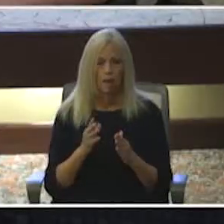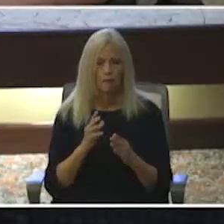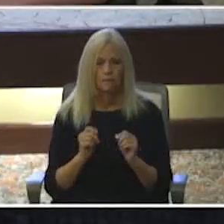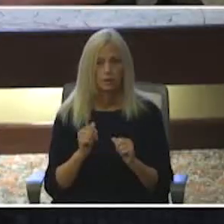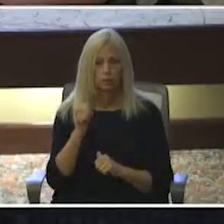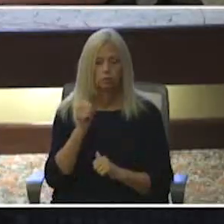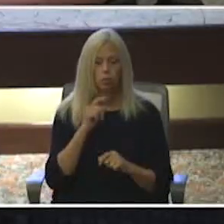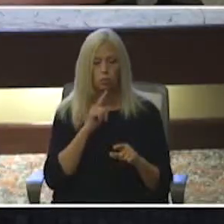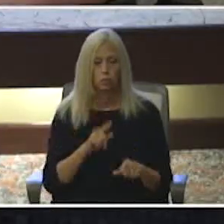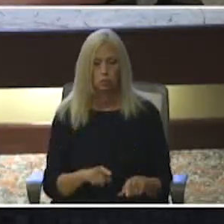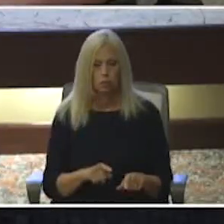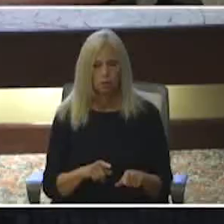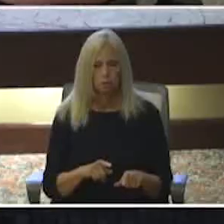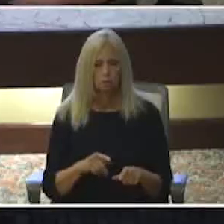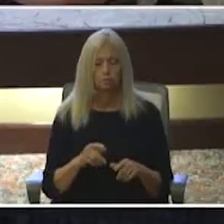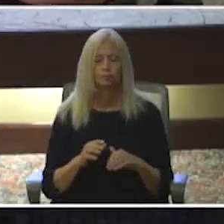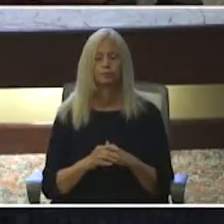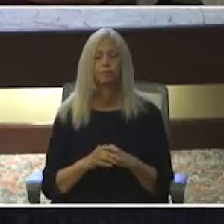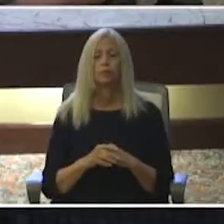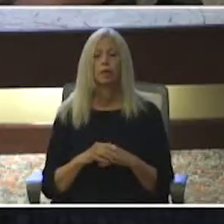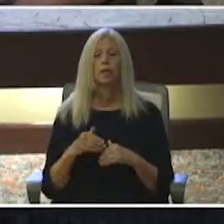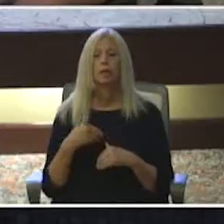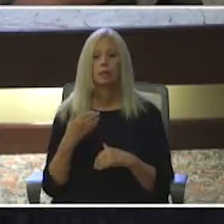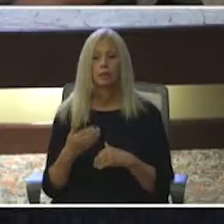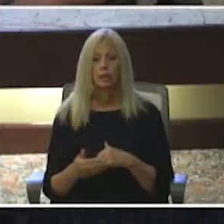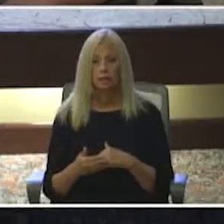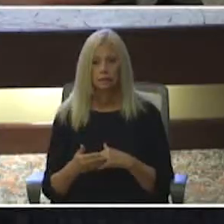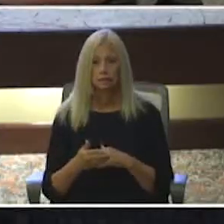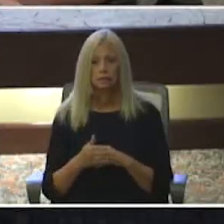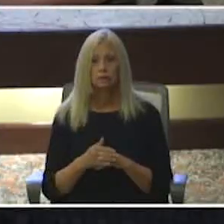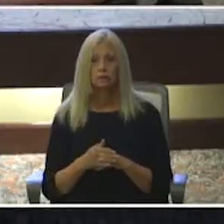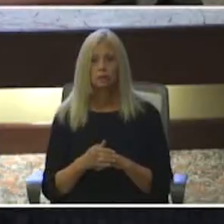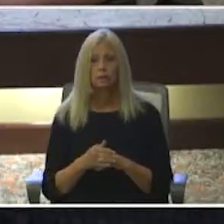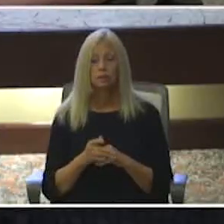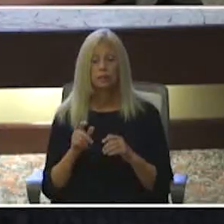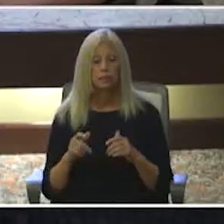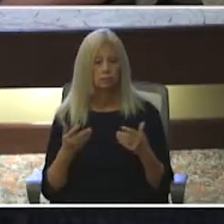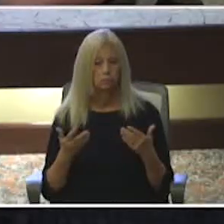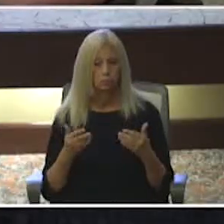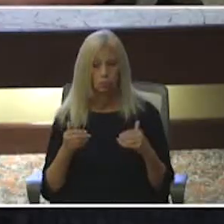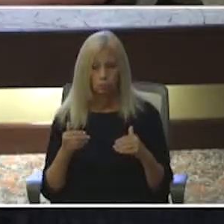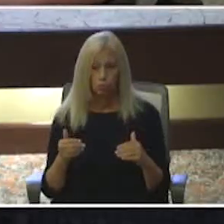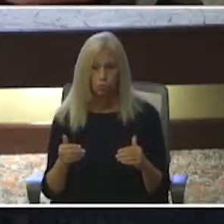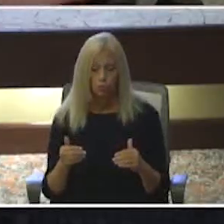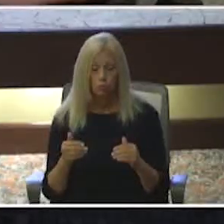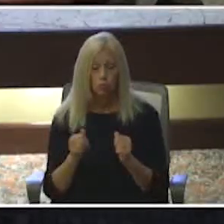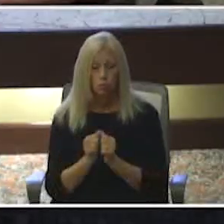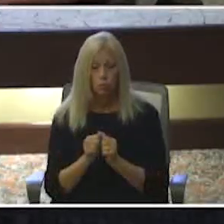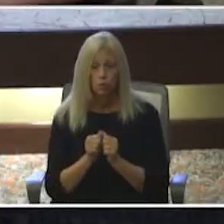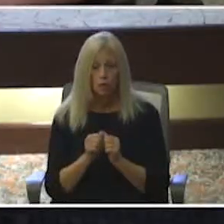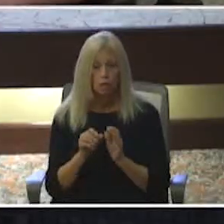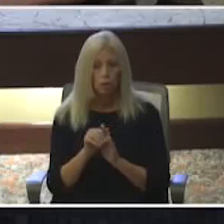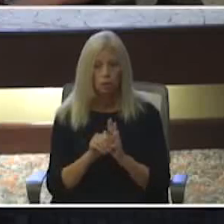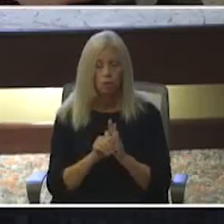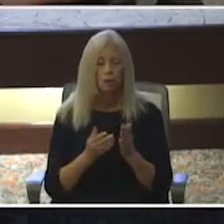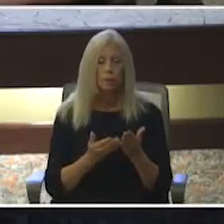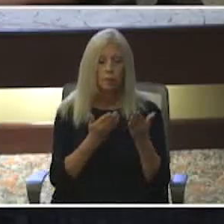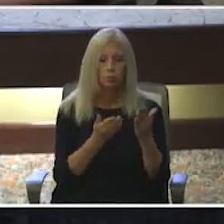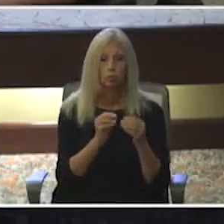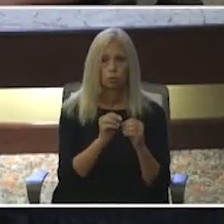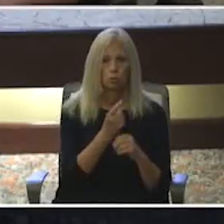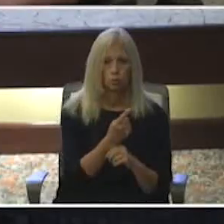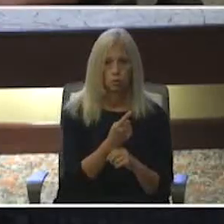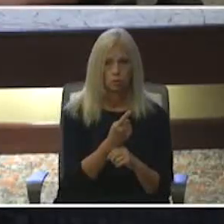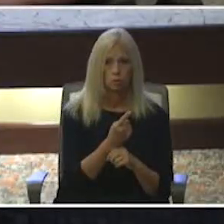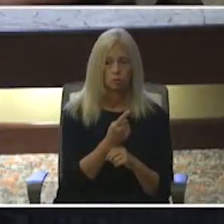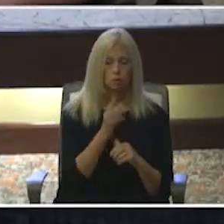calls. So our next step would be, it sounds like we wanted to move forward with ordinance, proposal number 1, we would take that to a